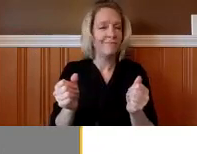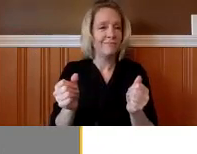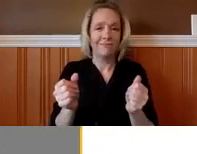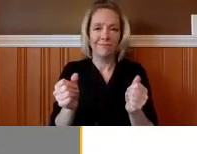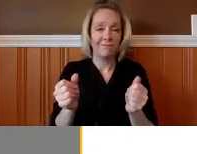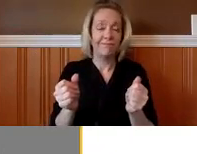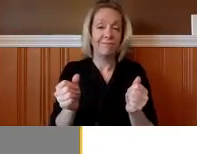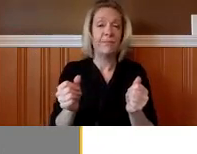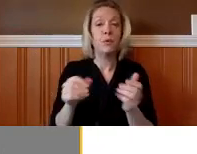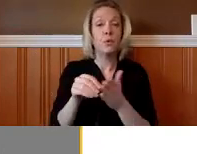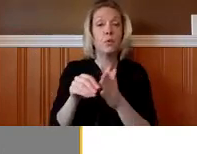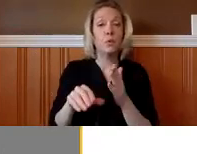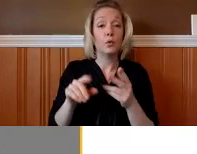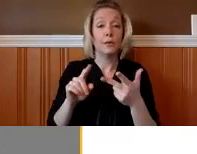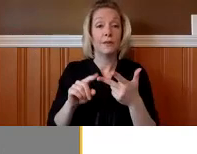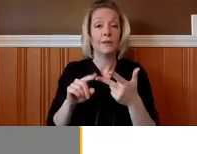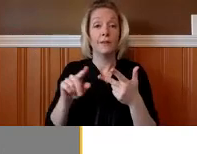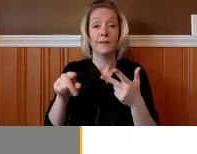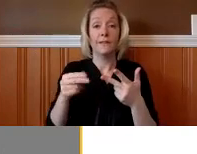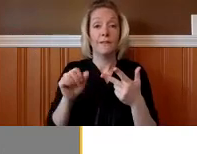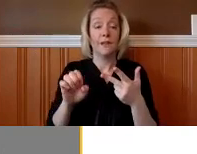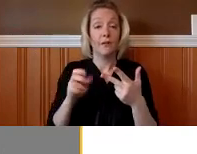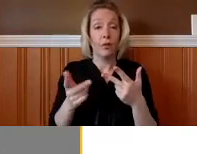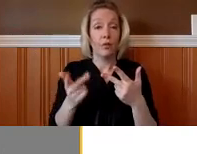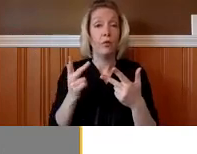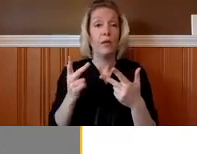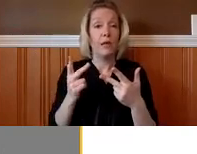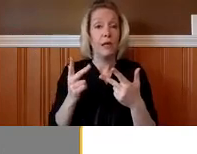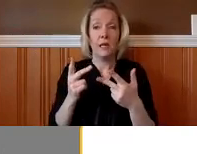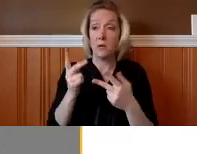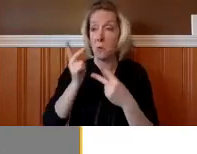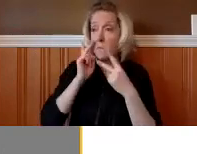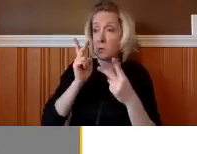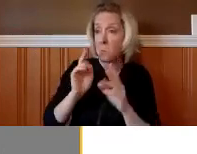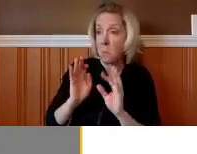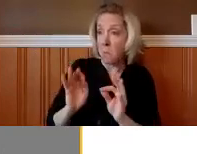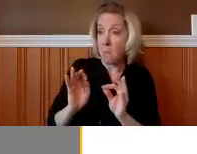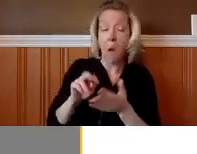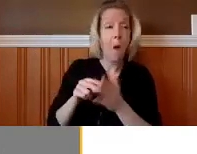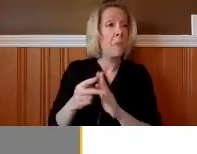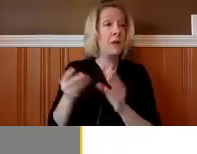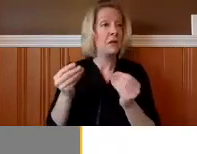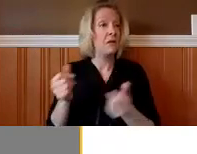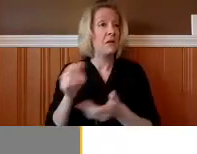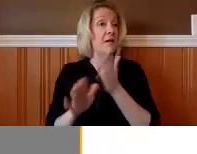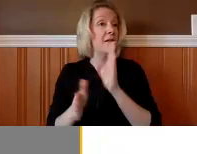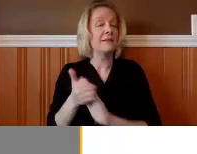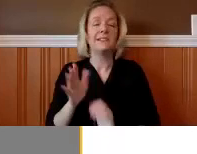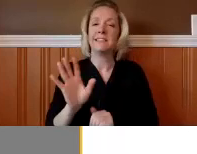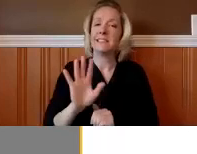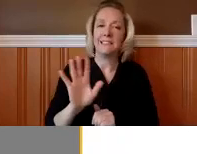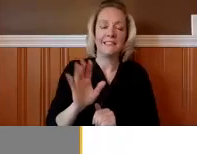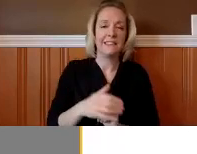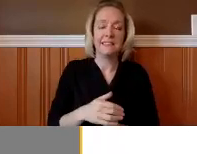phase 3 really have typical visual responses, excuse me, we can't say that they're resolved unless they're using